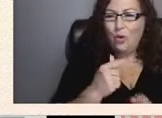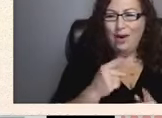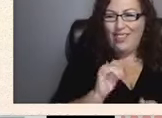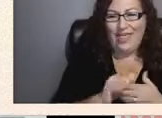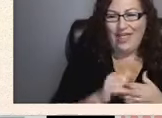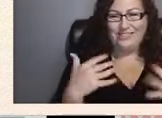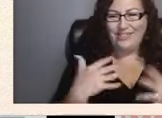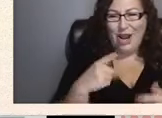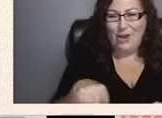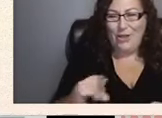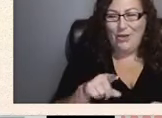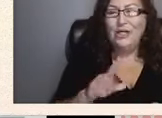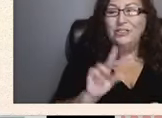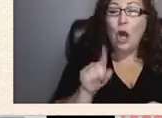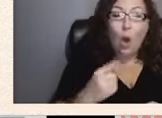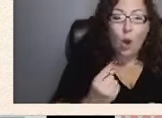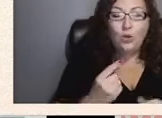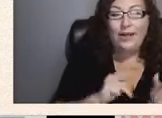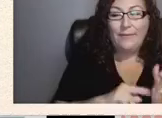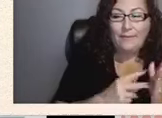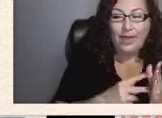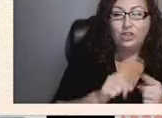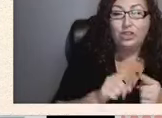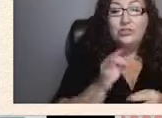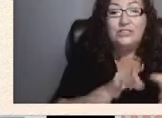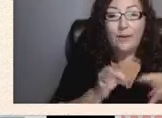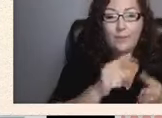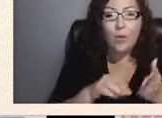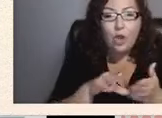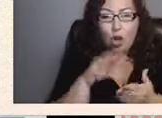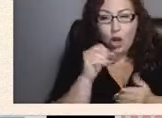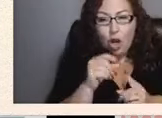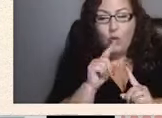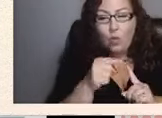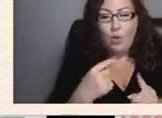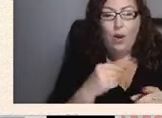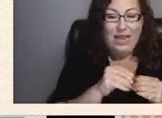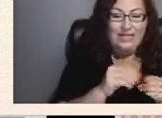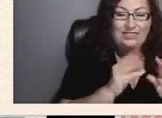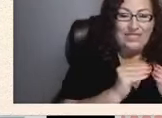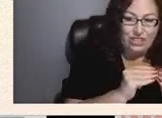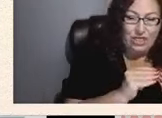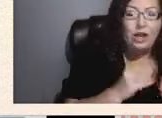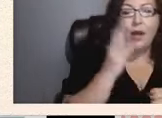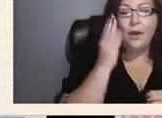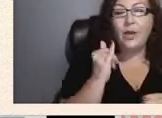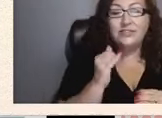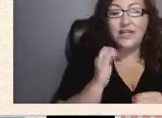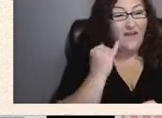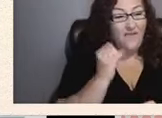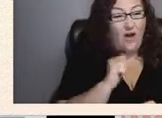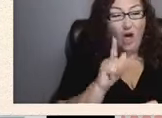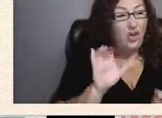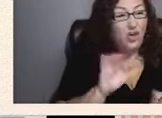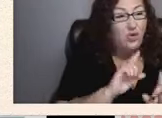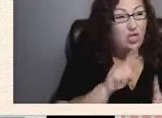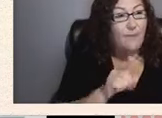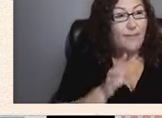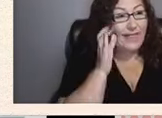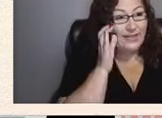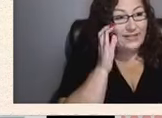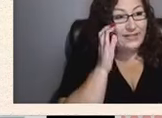It's only meant to supplement what you learn when we're in session. Because if all you do is come and you listen,